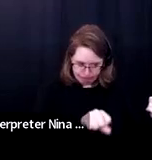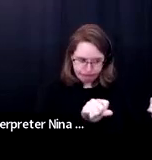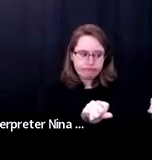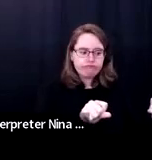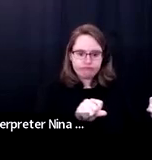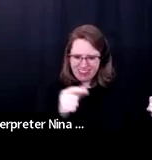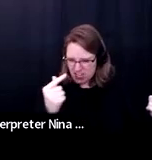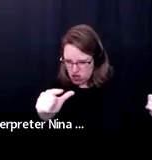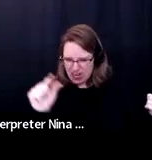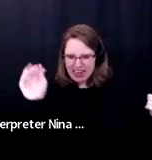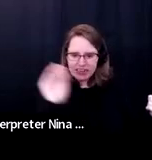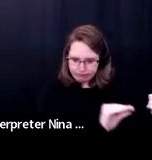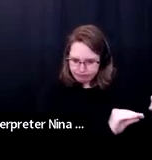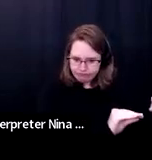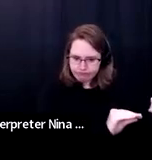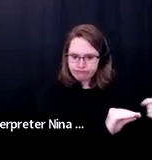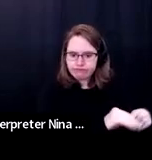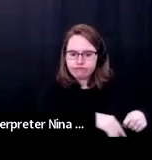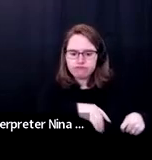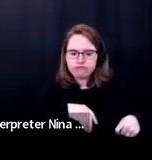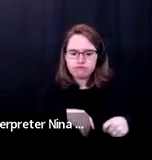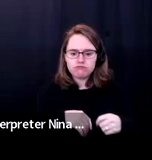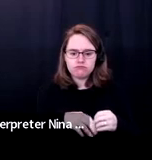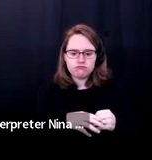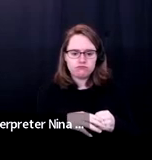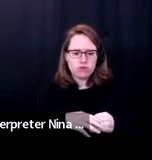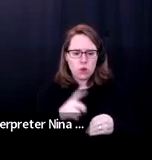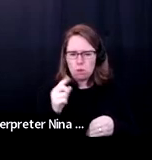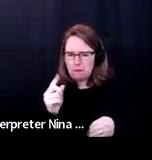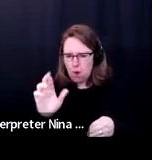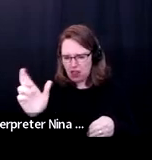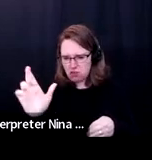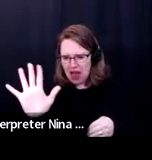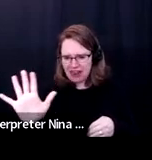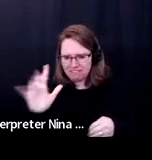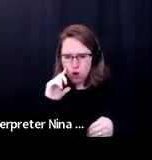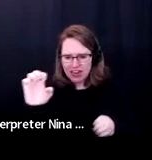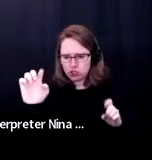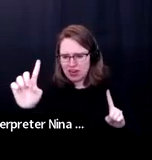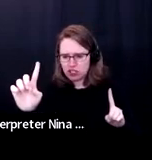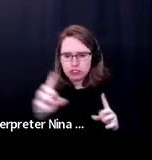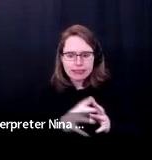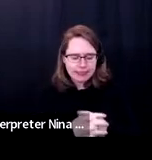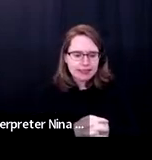in green. And then there was another one over to the right somewhere, I believe, for education.